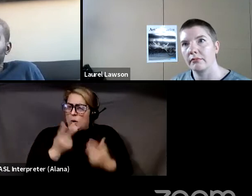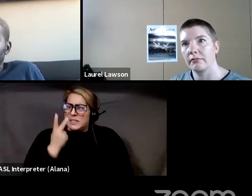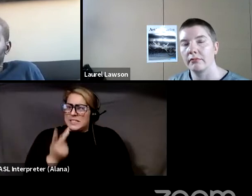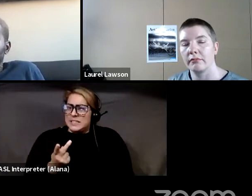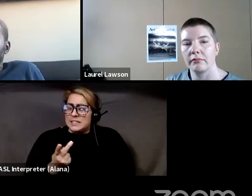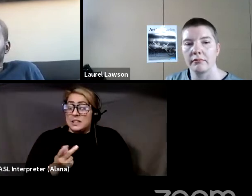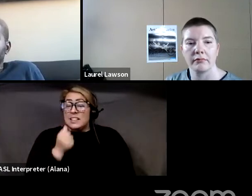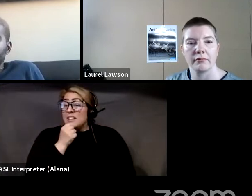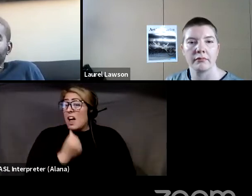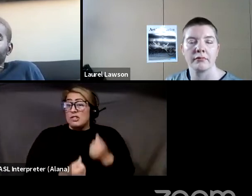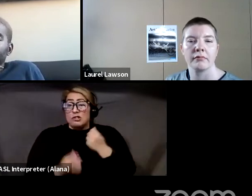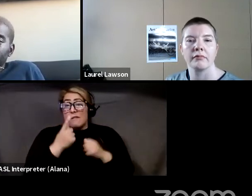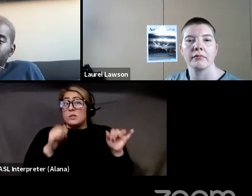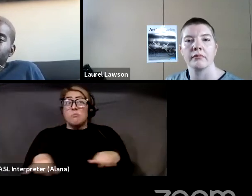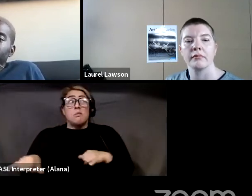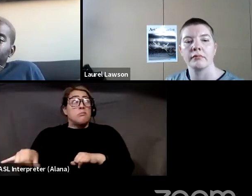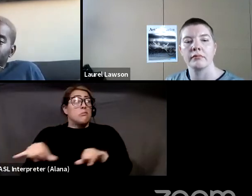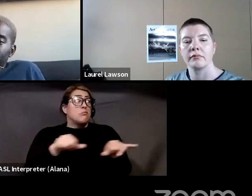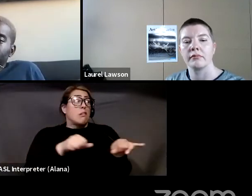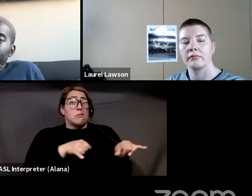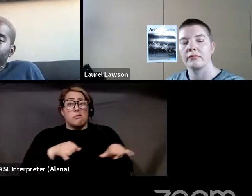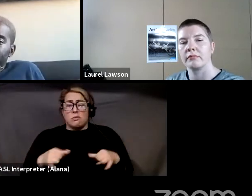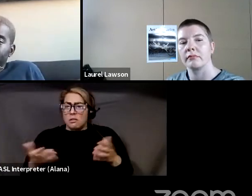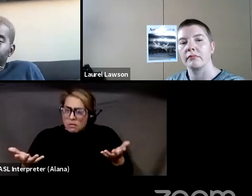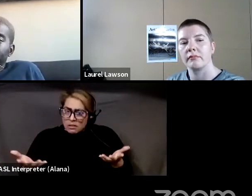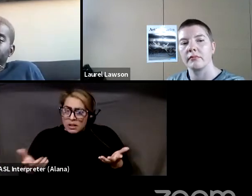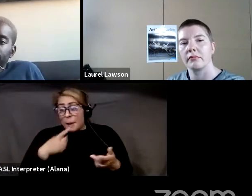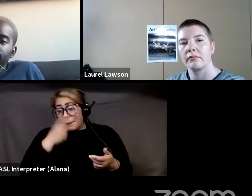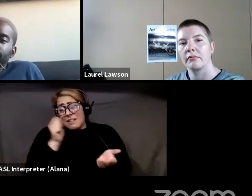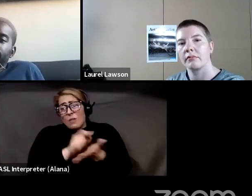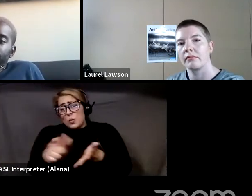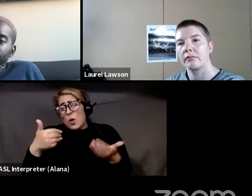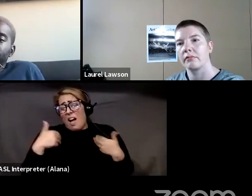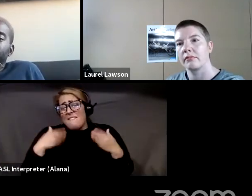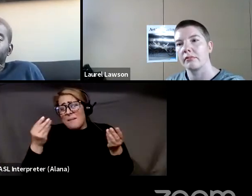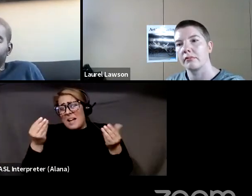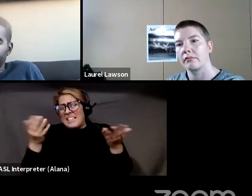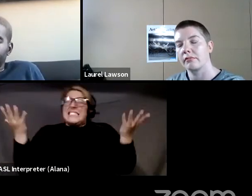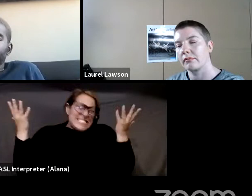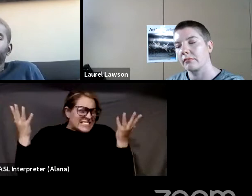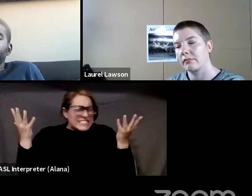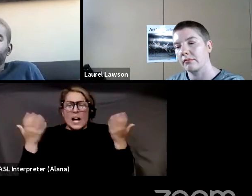just everybody's getting the same thing, because that's all I have the capacity for.